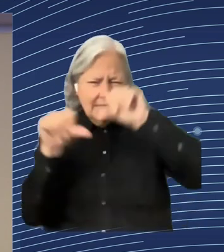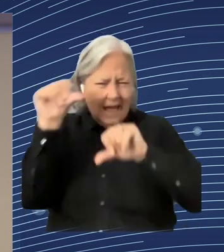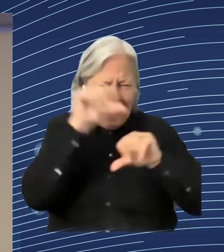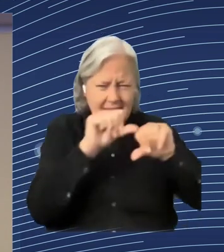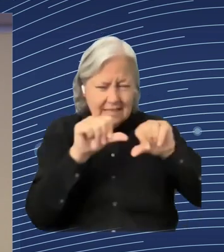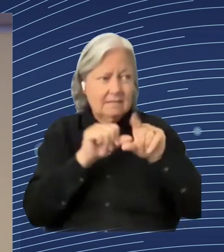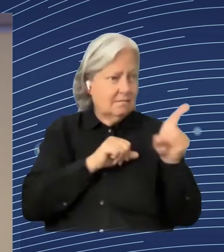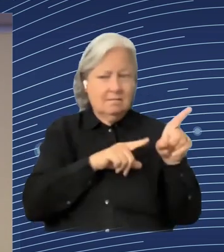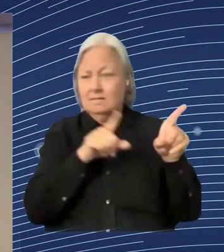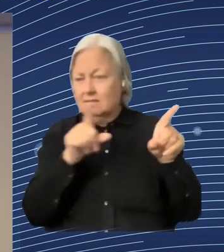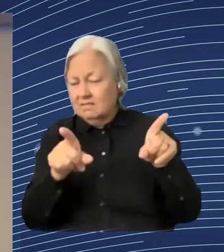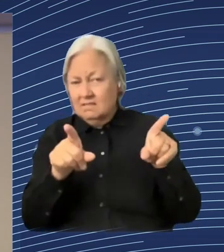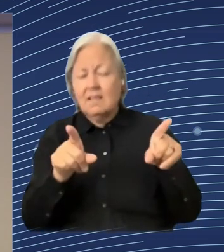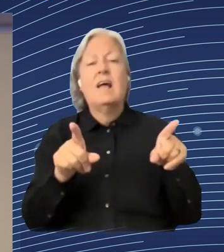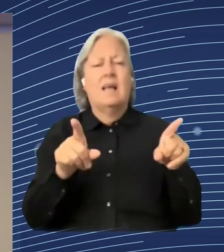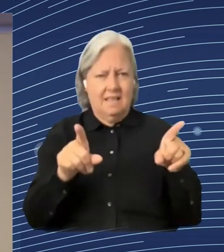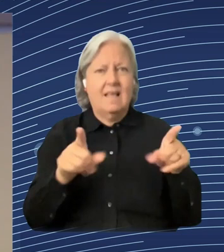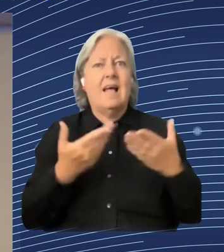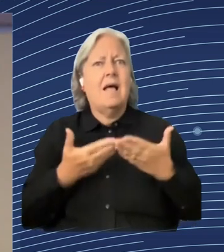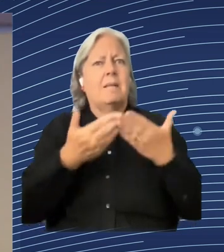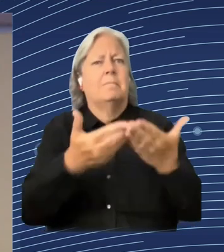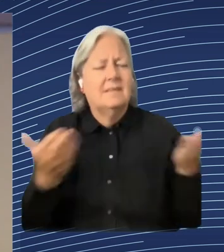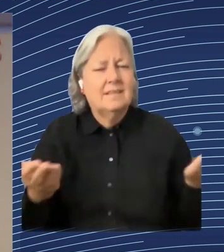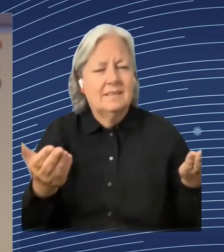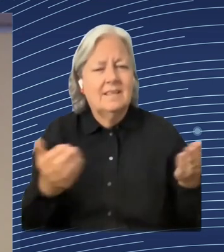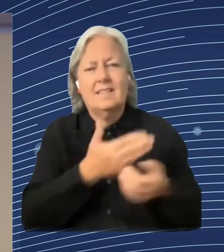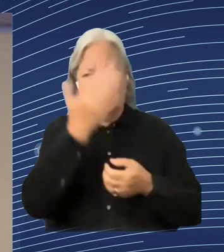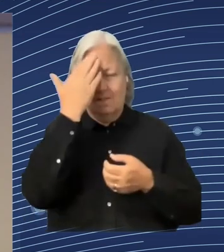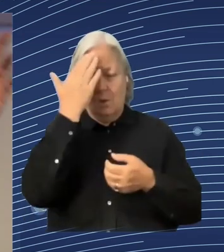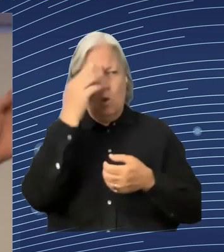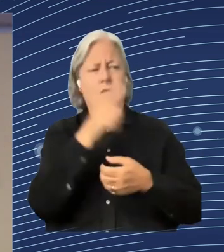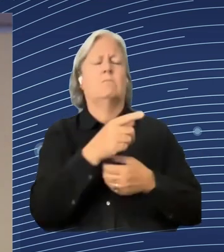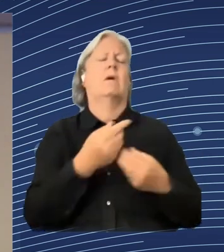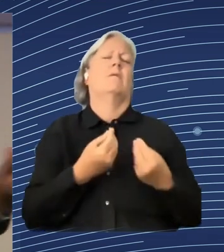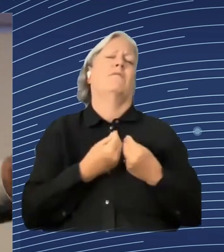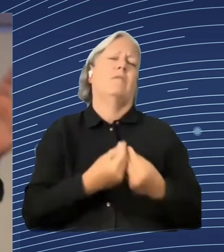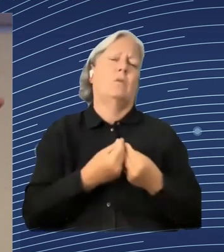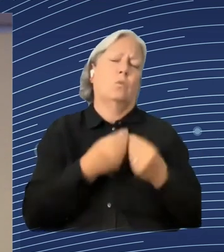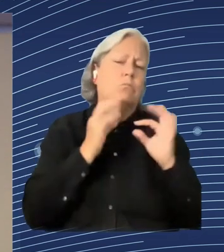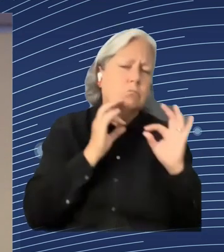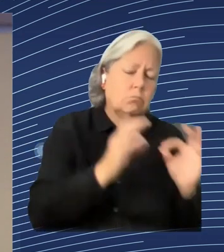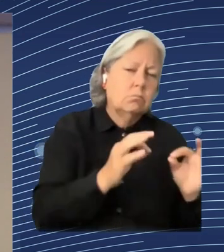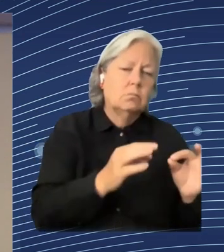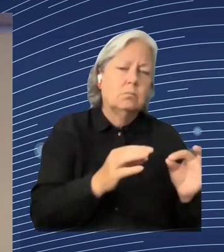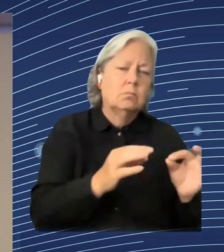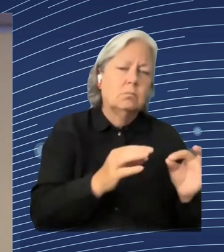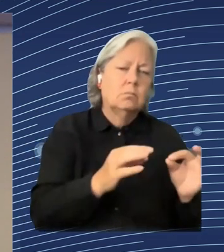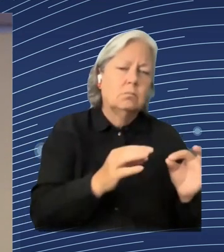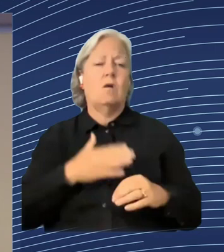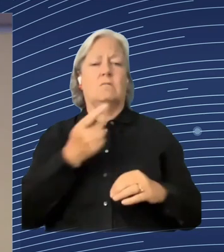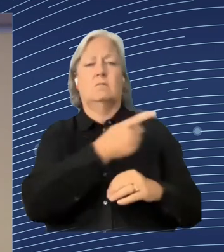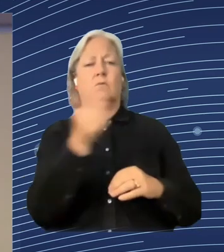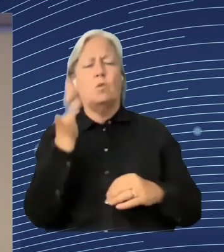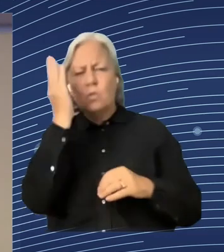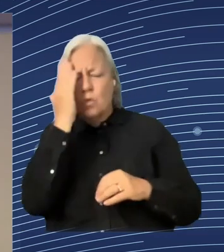really helped because they saw the added value once. And we didn't show it, but everybody knows it a little bit. When you show